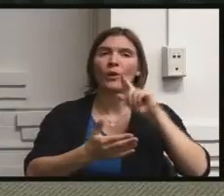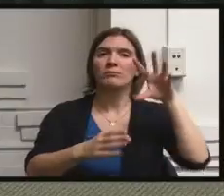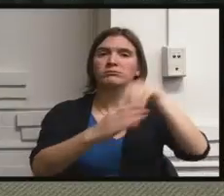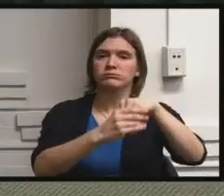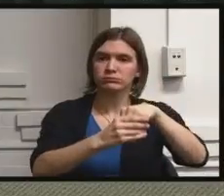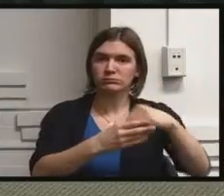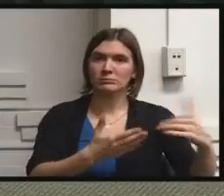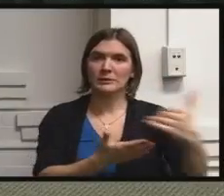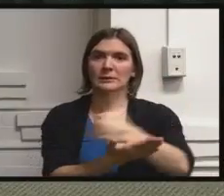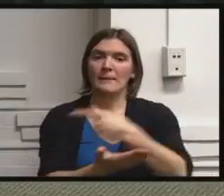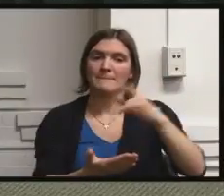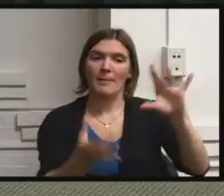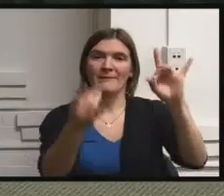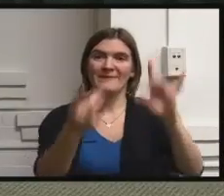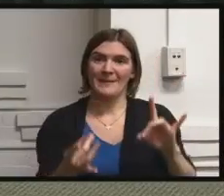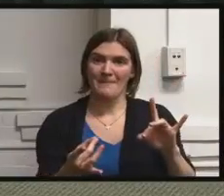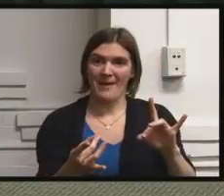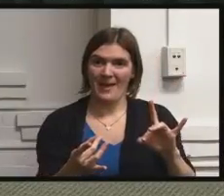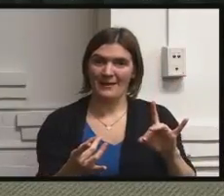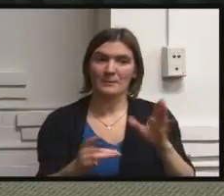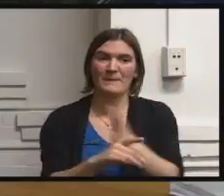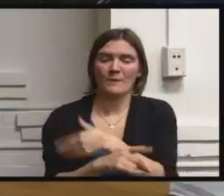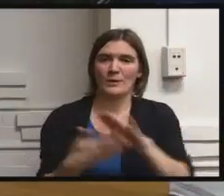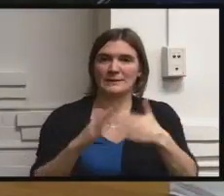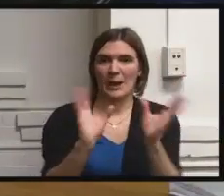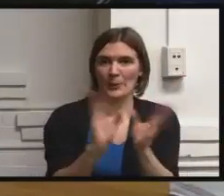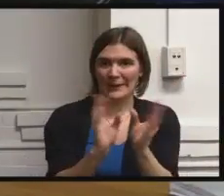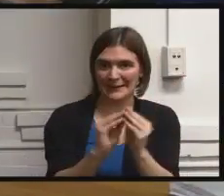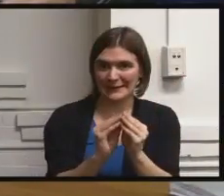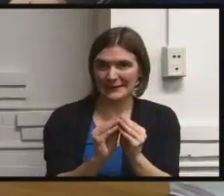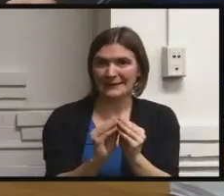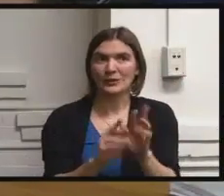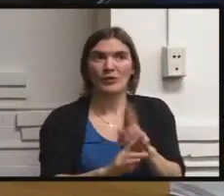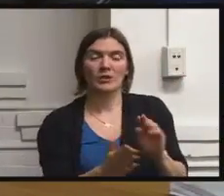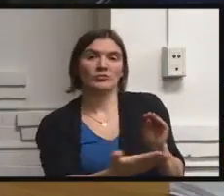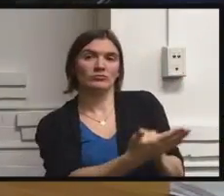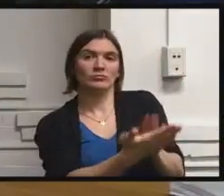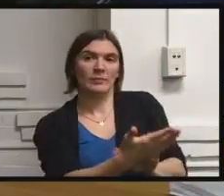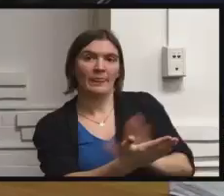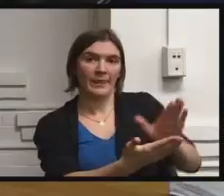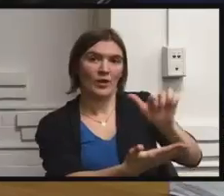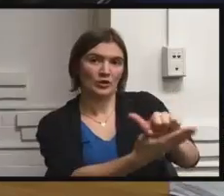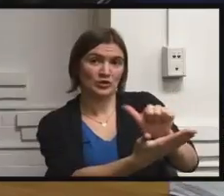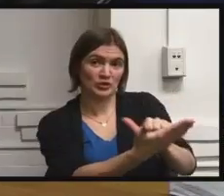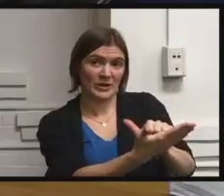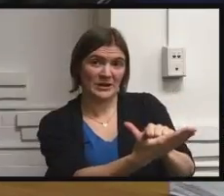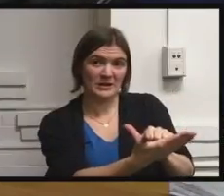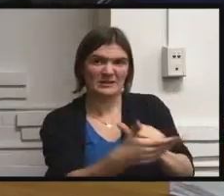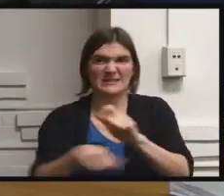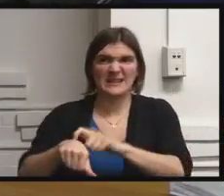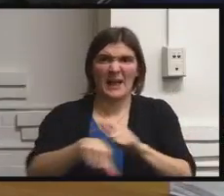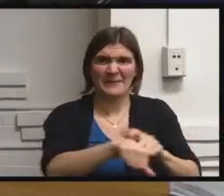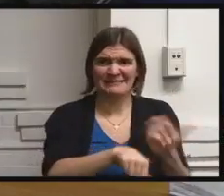for gathering public input, and for representative town meeting action. And I'm just going to